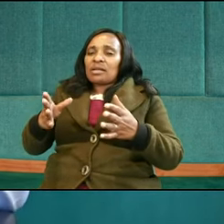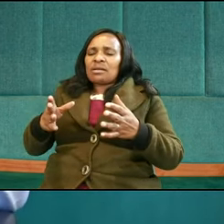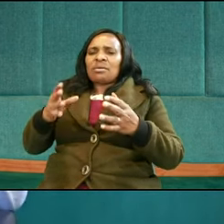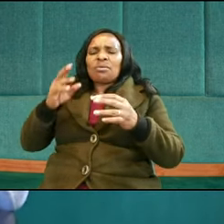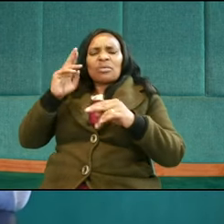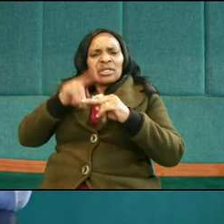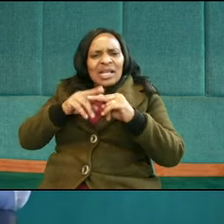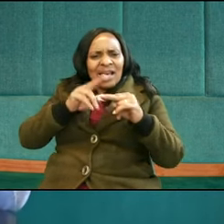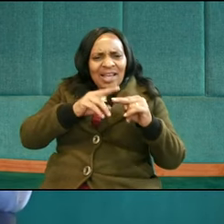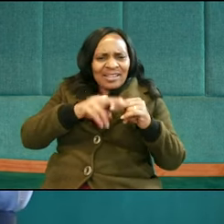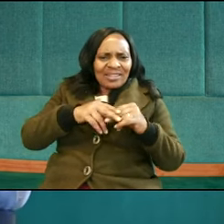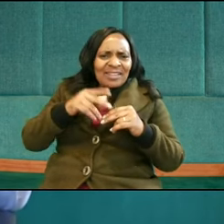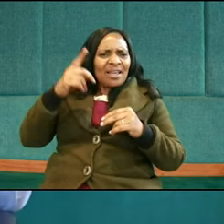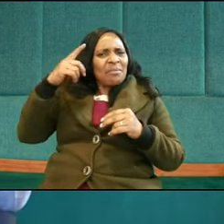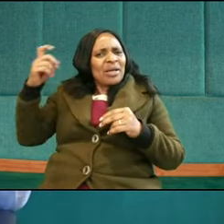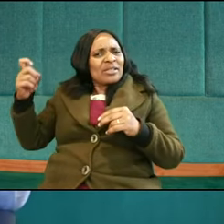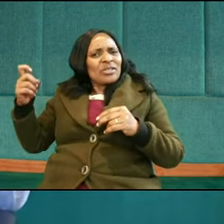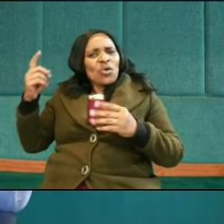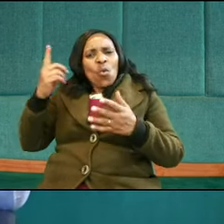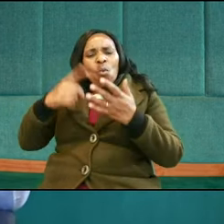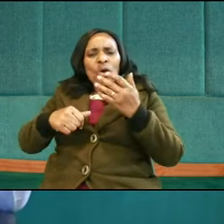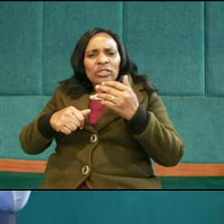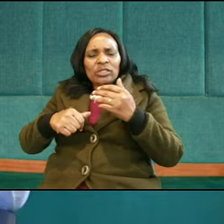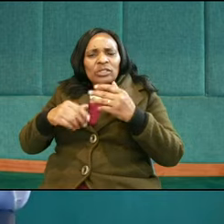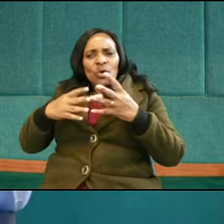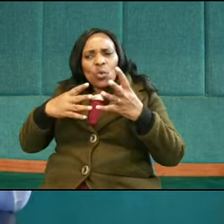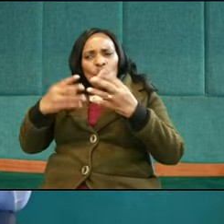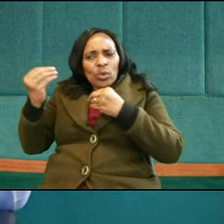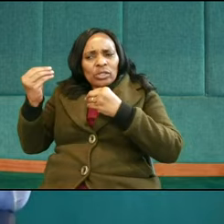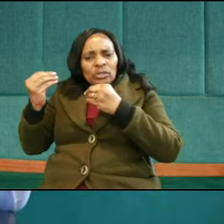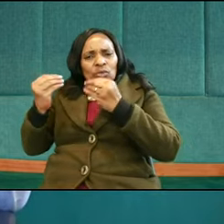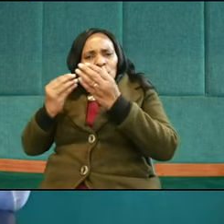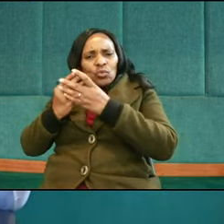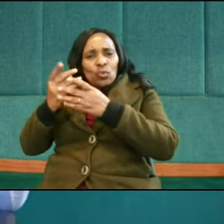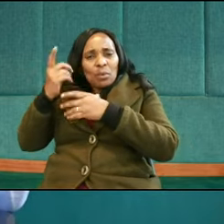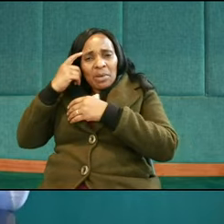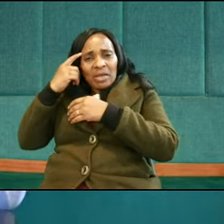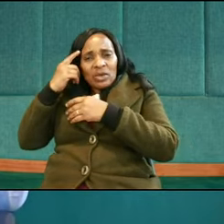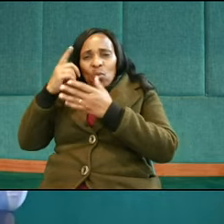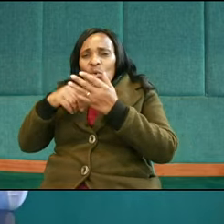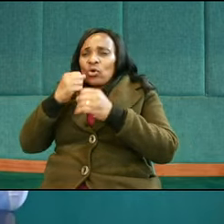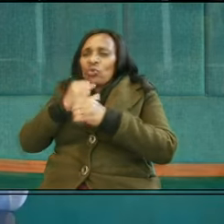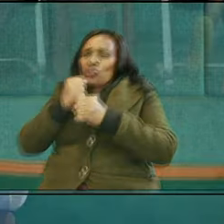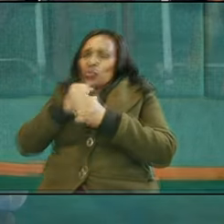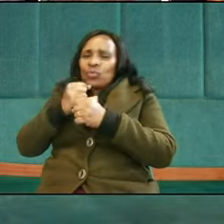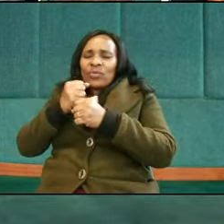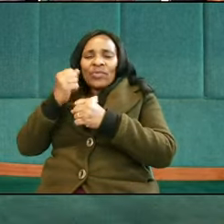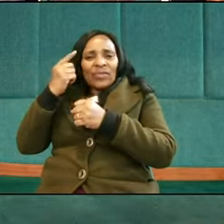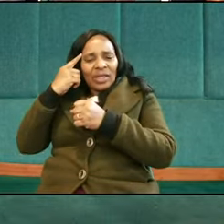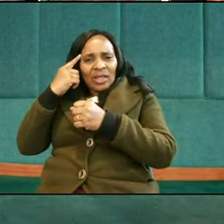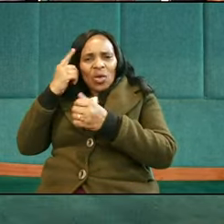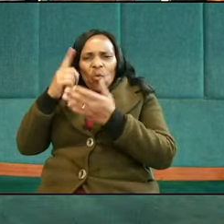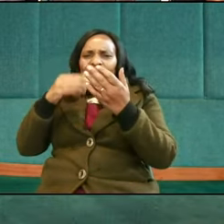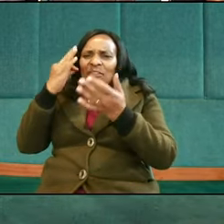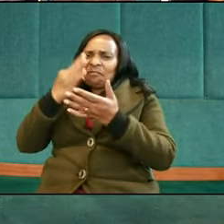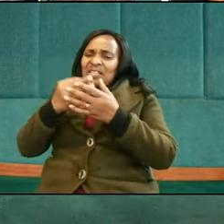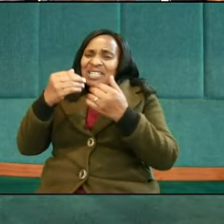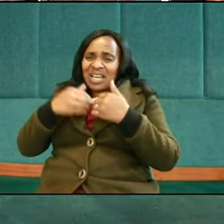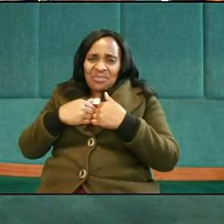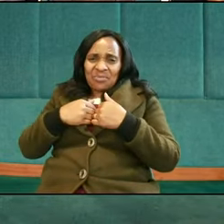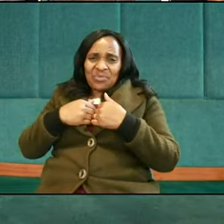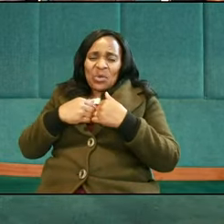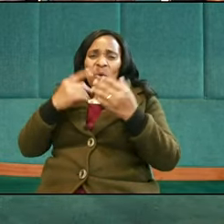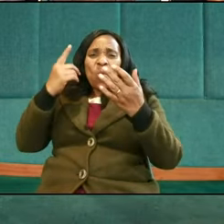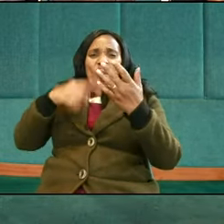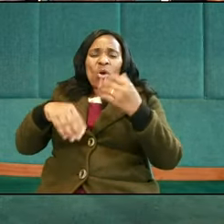imagine what actually went on through their minds? See, what do you think? What type of faith did they have? What